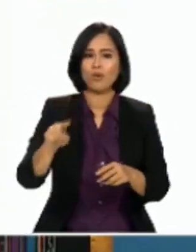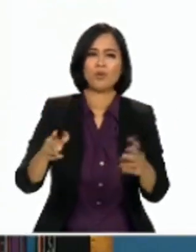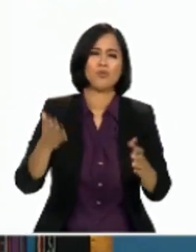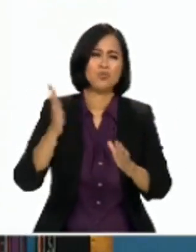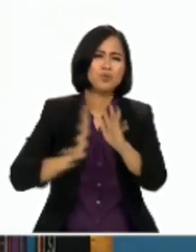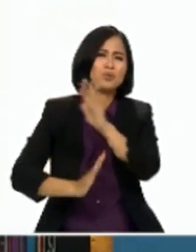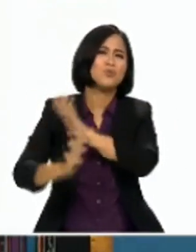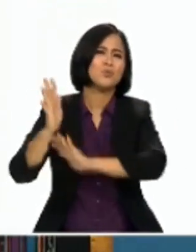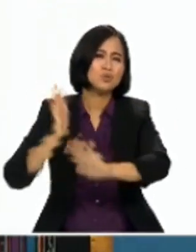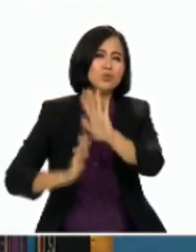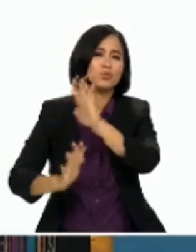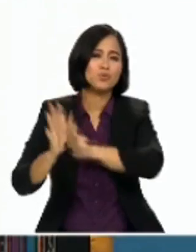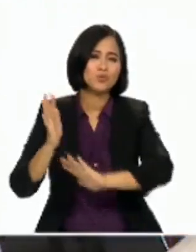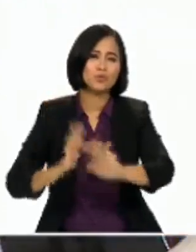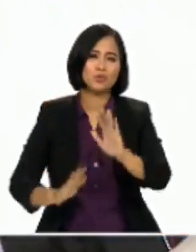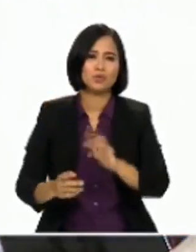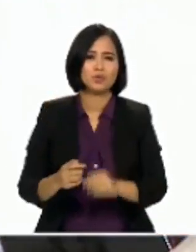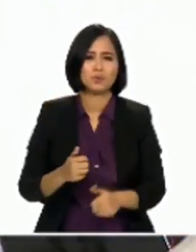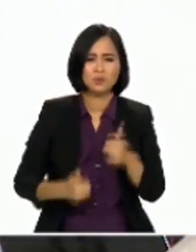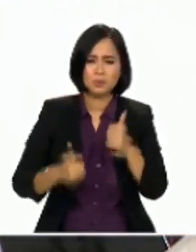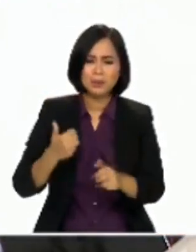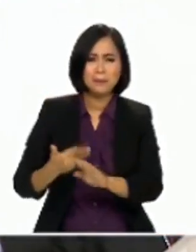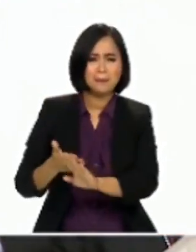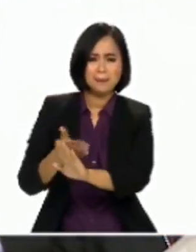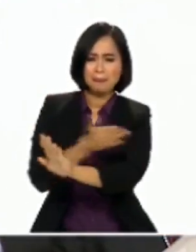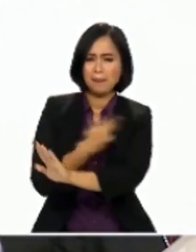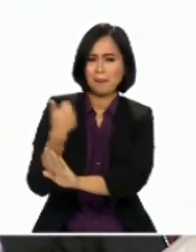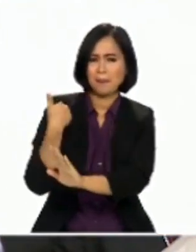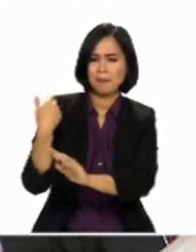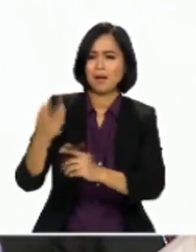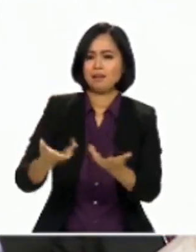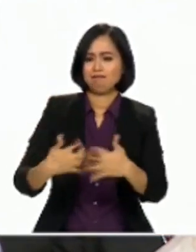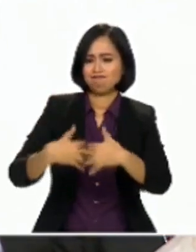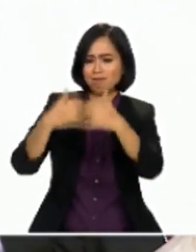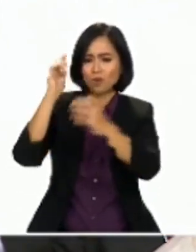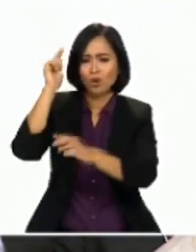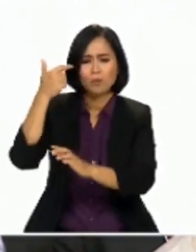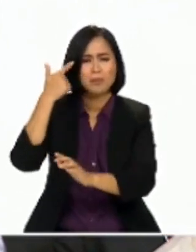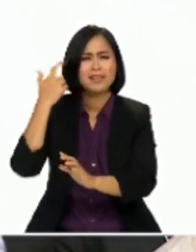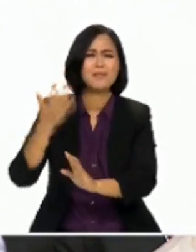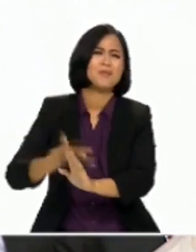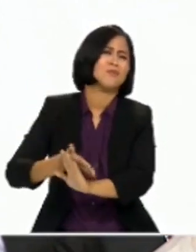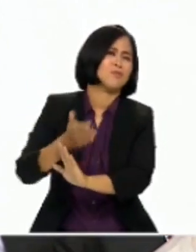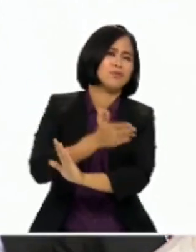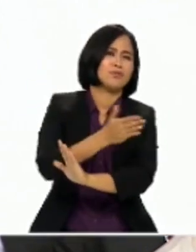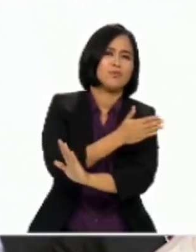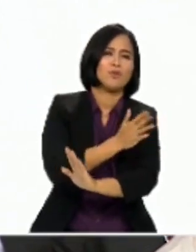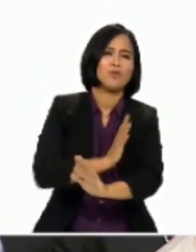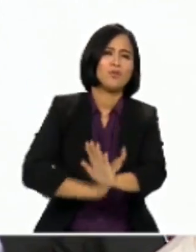there even before the creation of republics and governments.